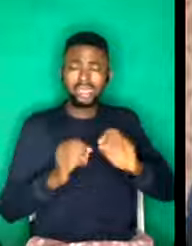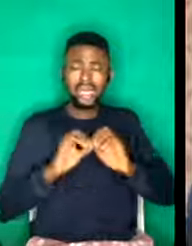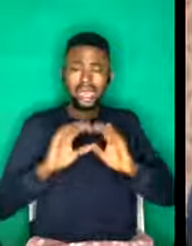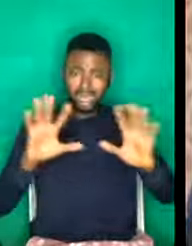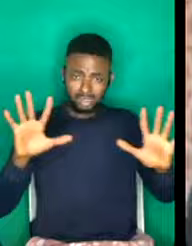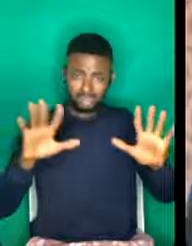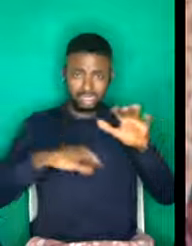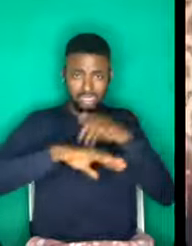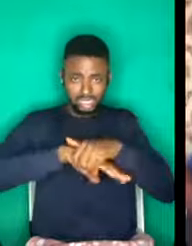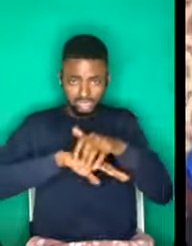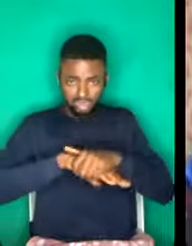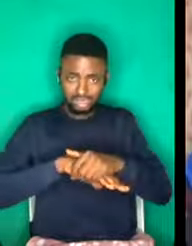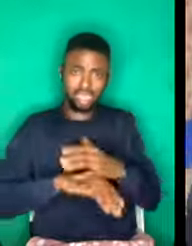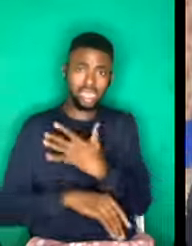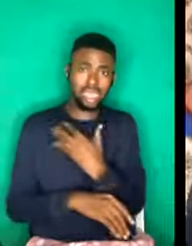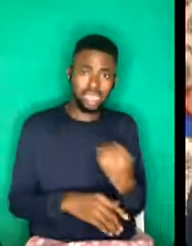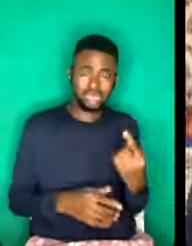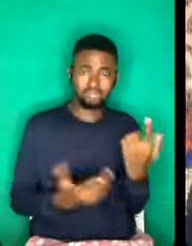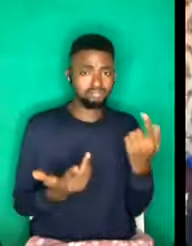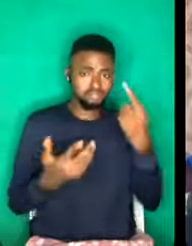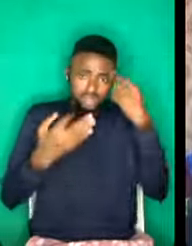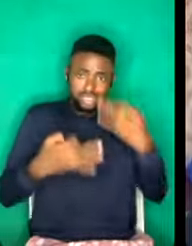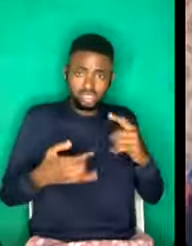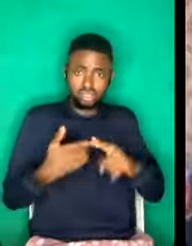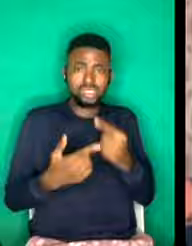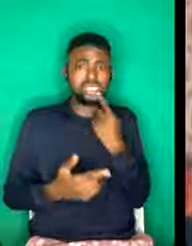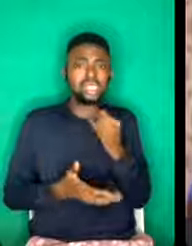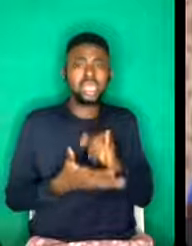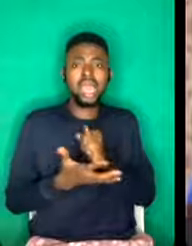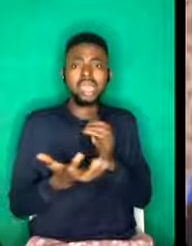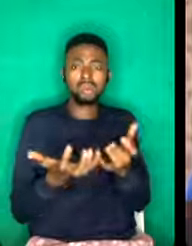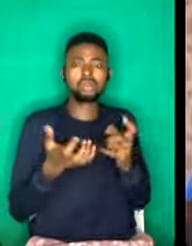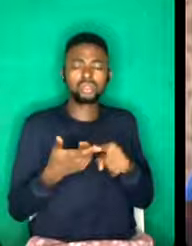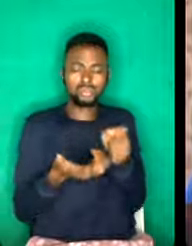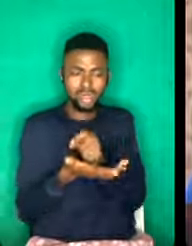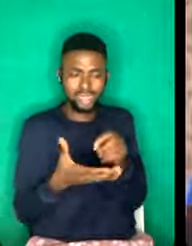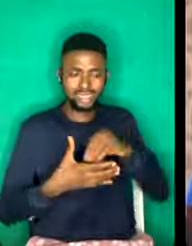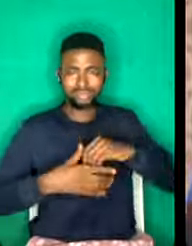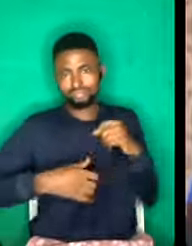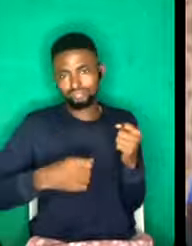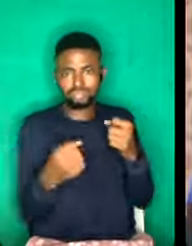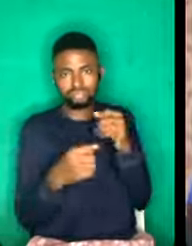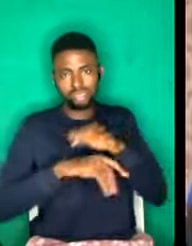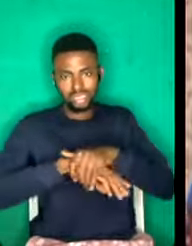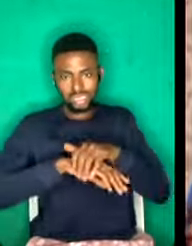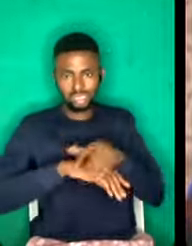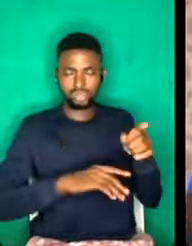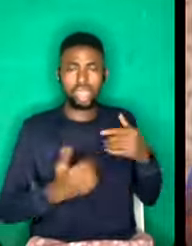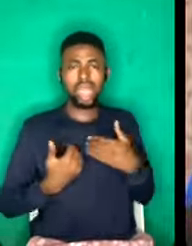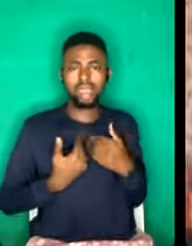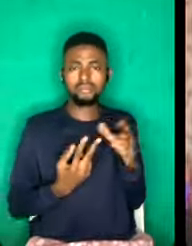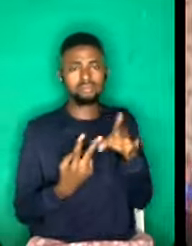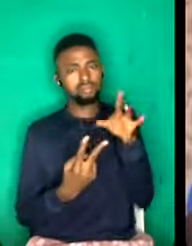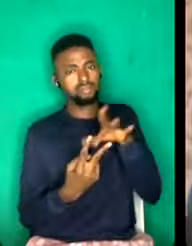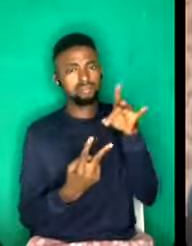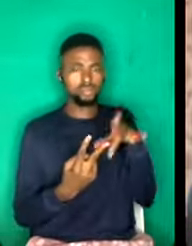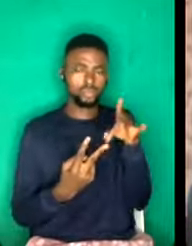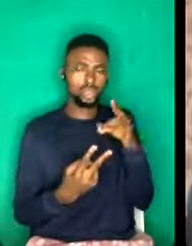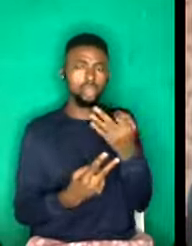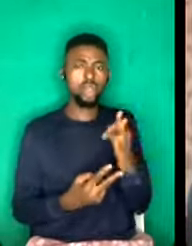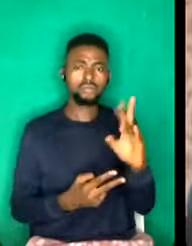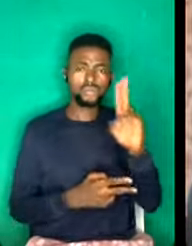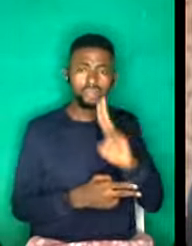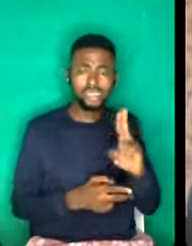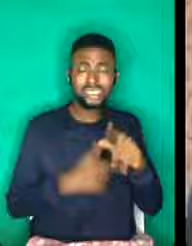and also choose to say, okay, I just want to write in broken English. So there's that choice of using sign language to